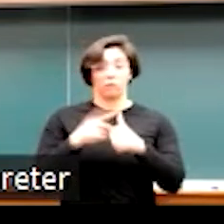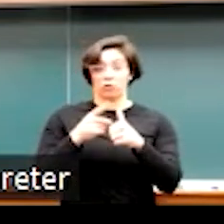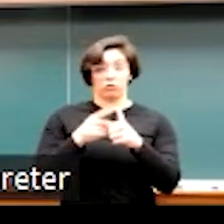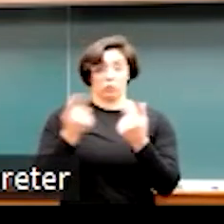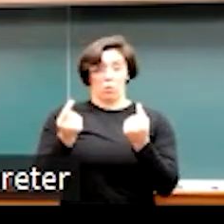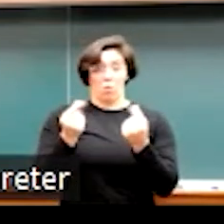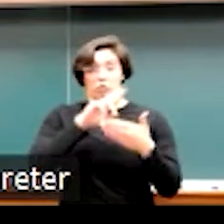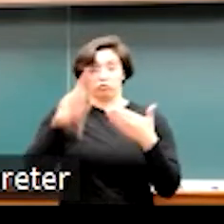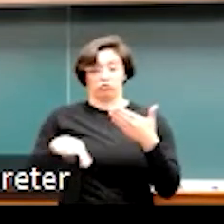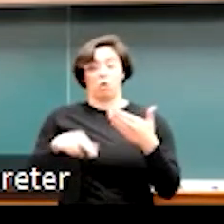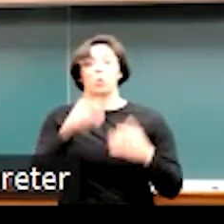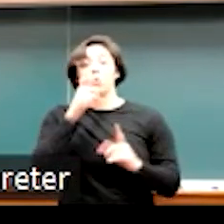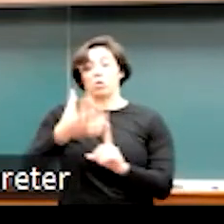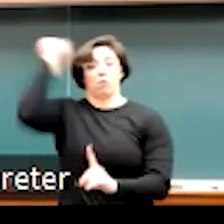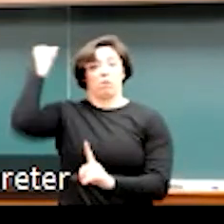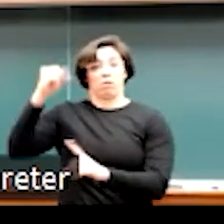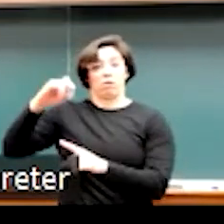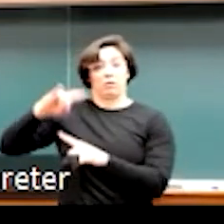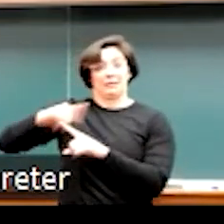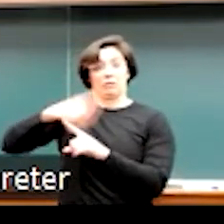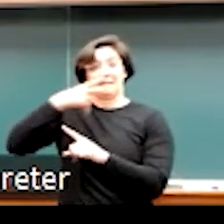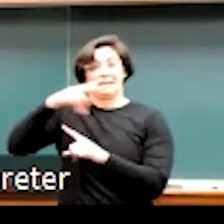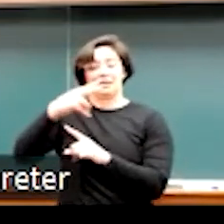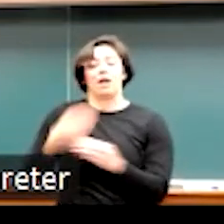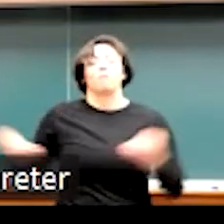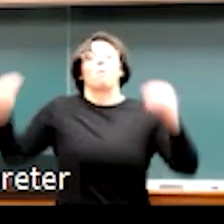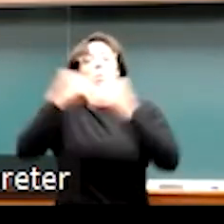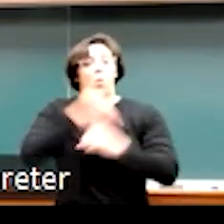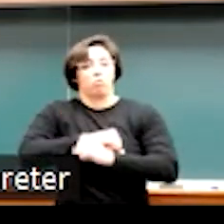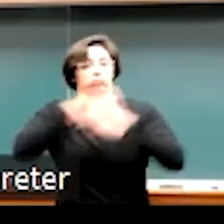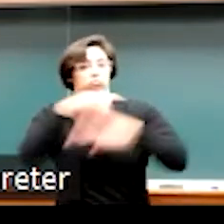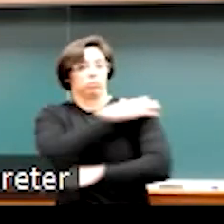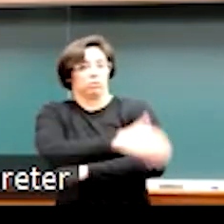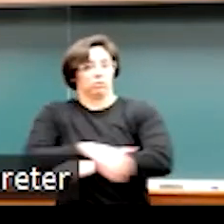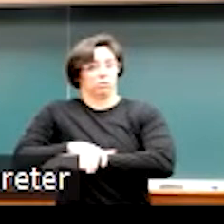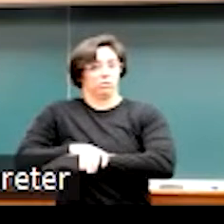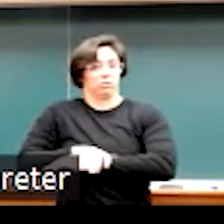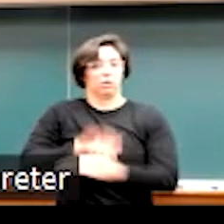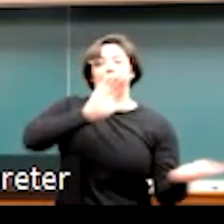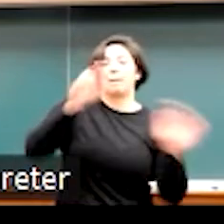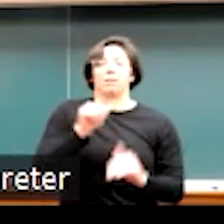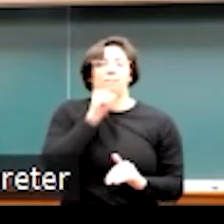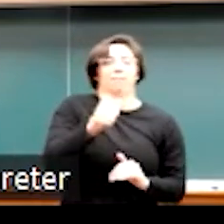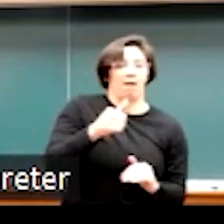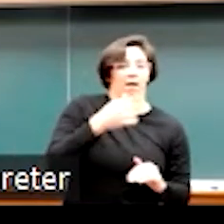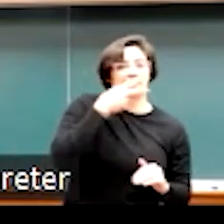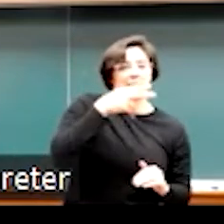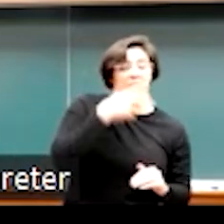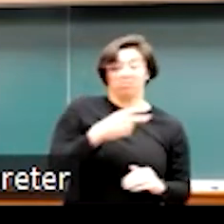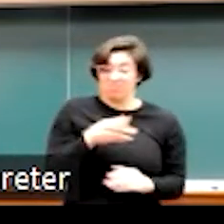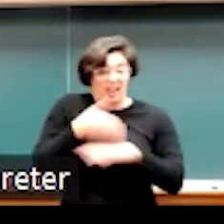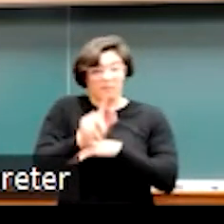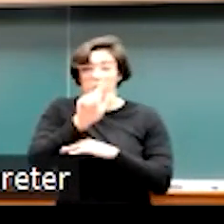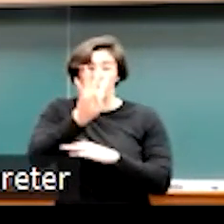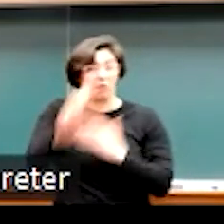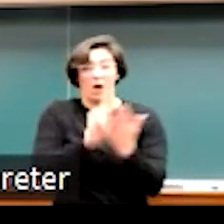is that the nicotine-deprived group demonstrated a greater area of flare on average than the non-deprived group. That's after only 24 hours,